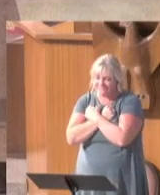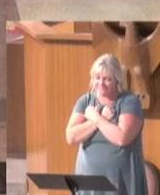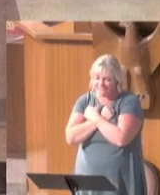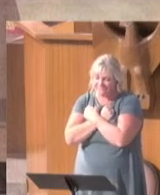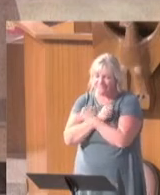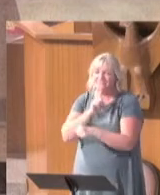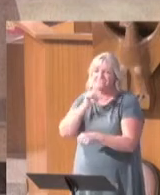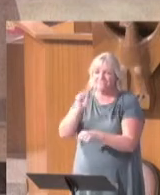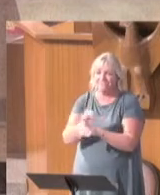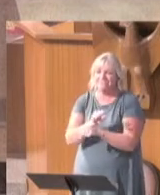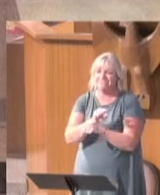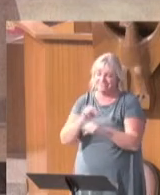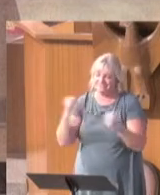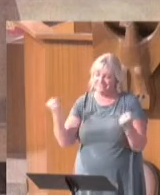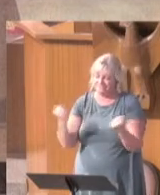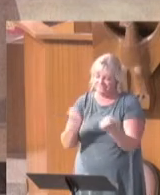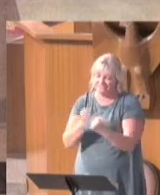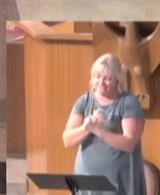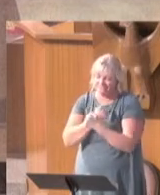love. So